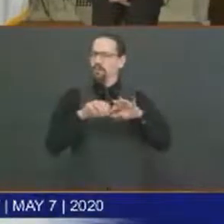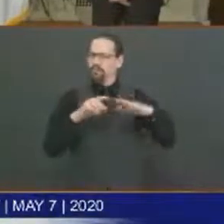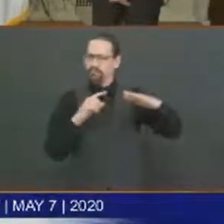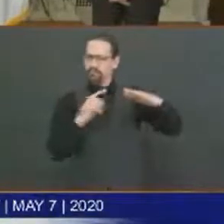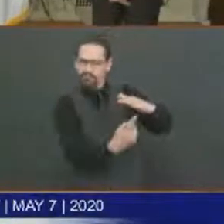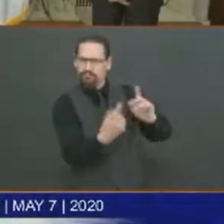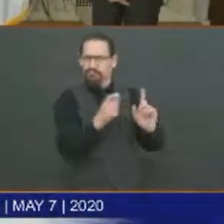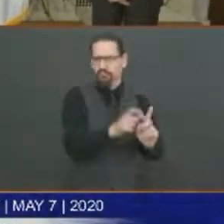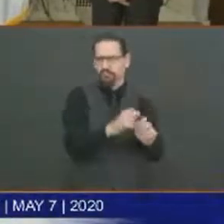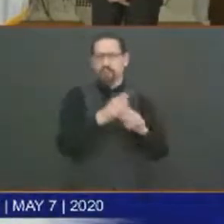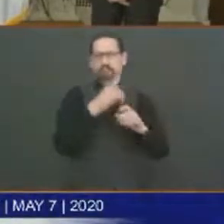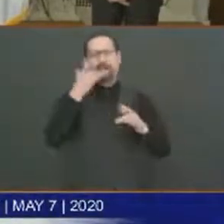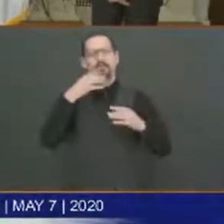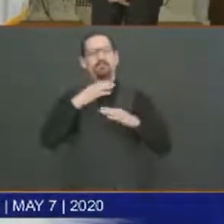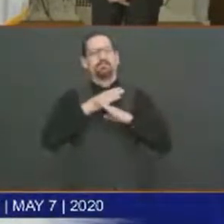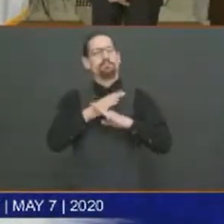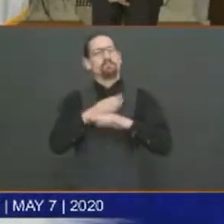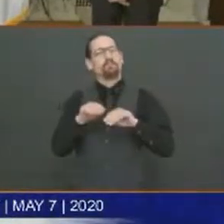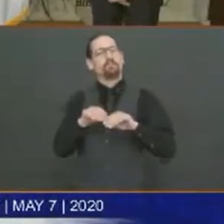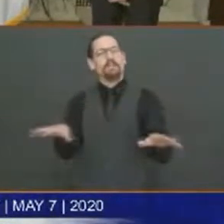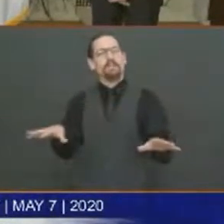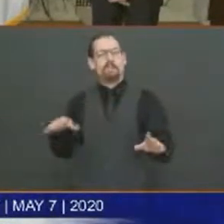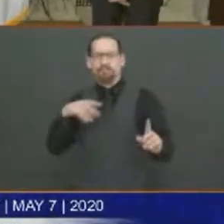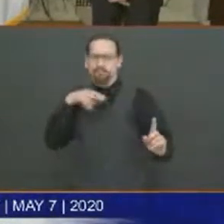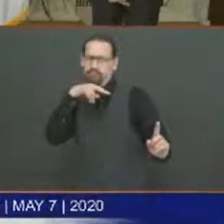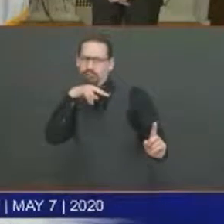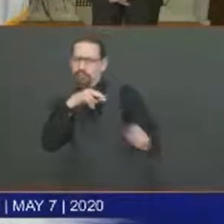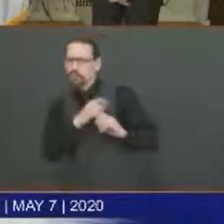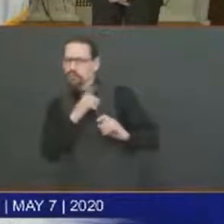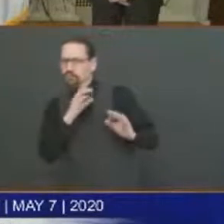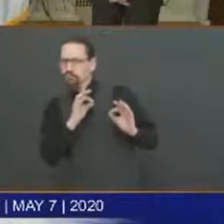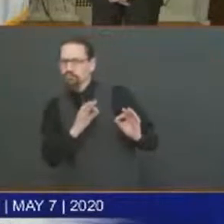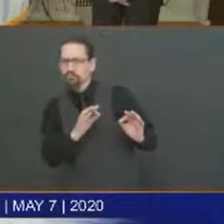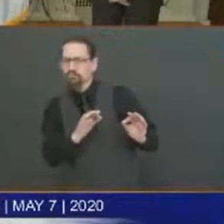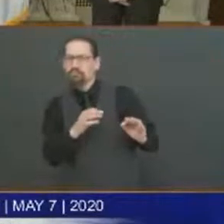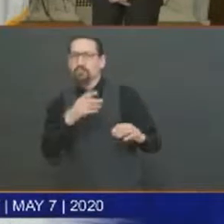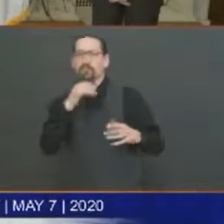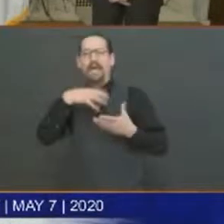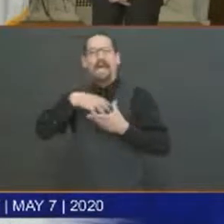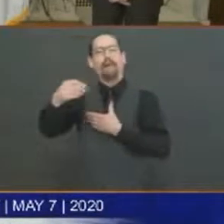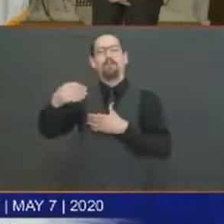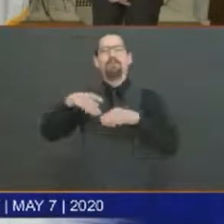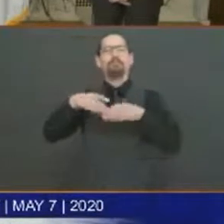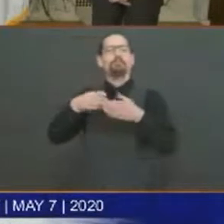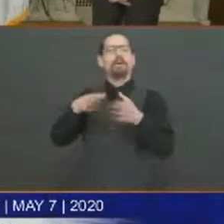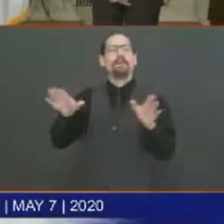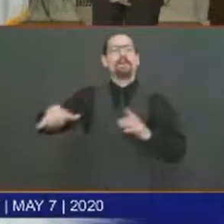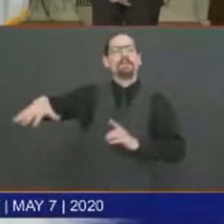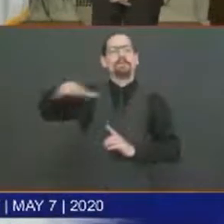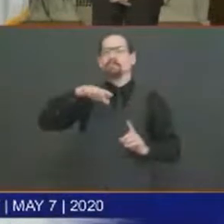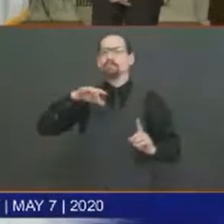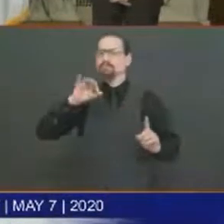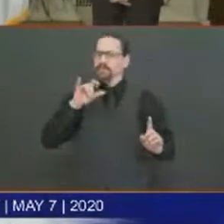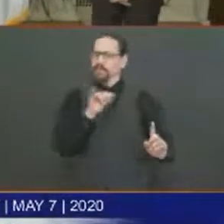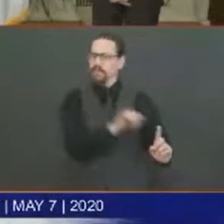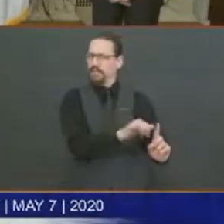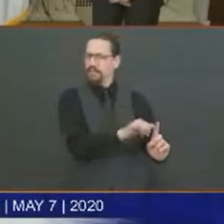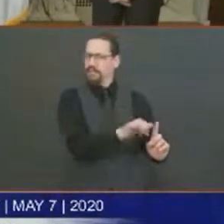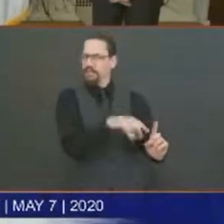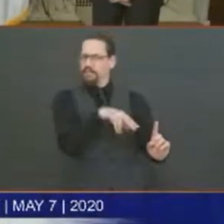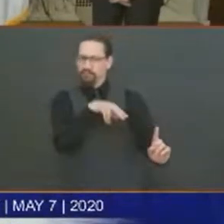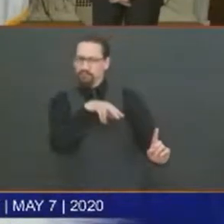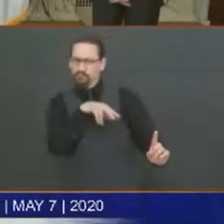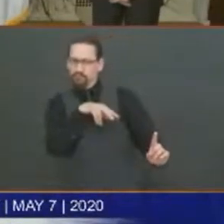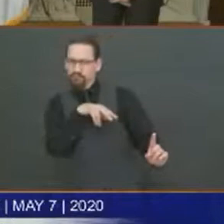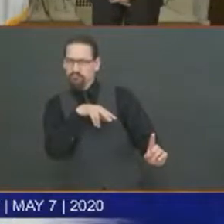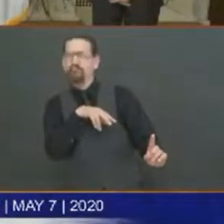can monitor at home, not in the public setting, for symptoms to develop, and then we can work towards getting